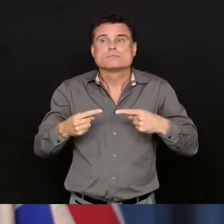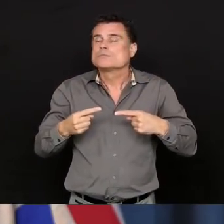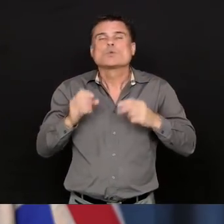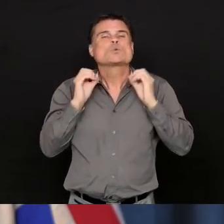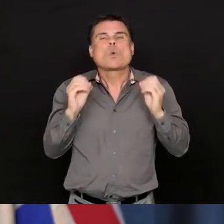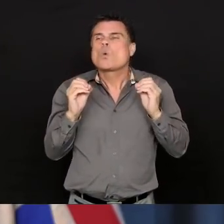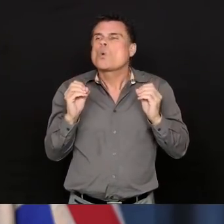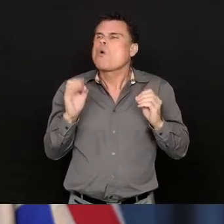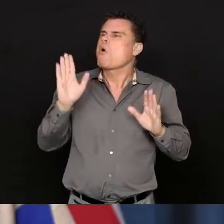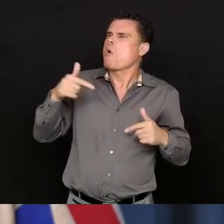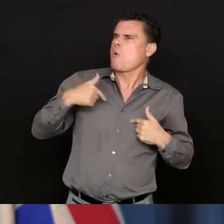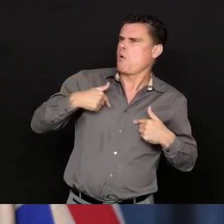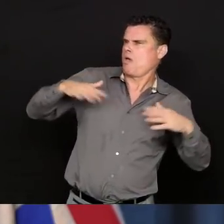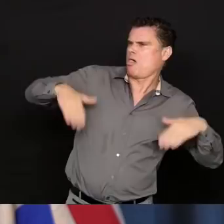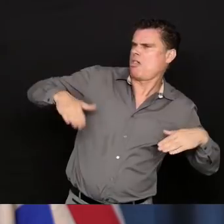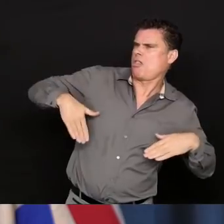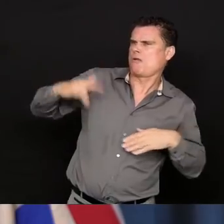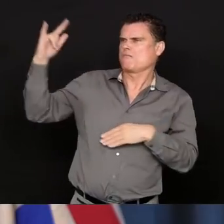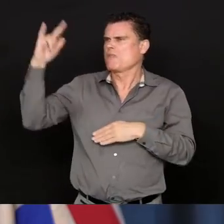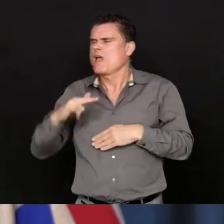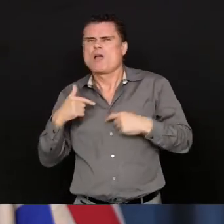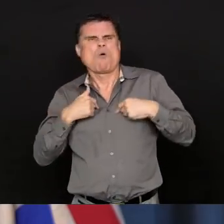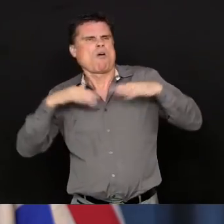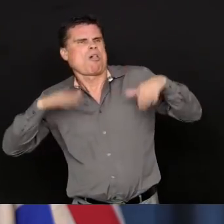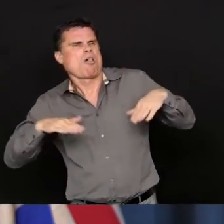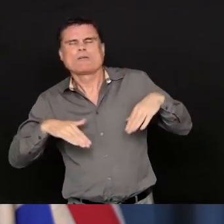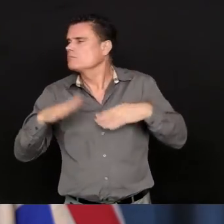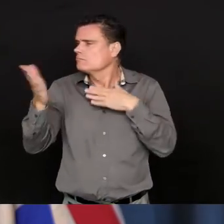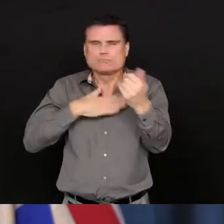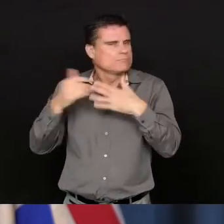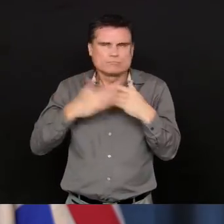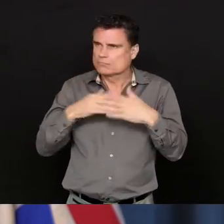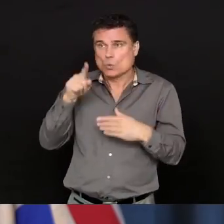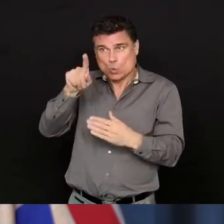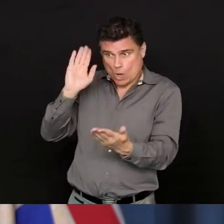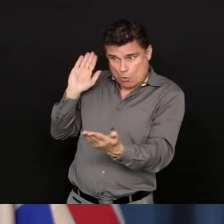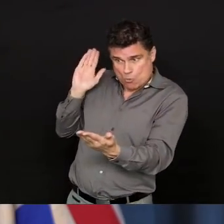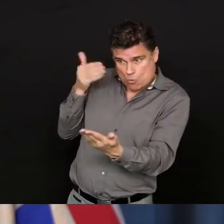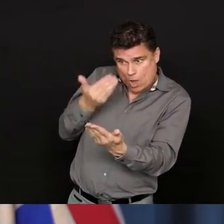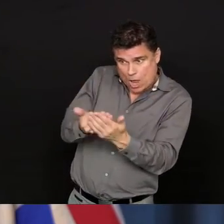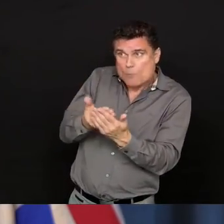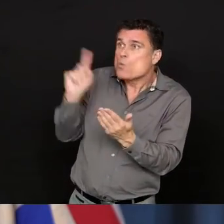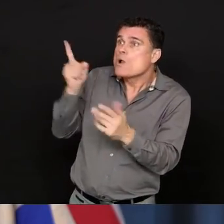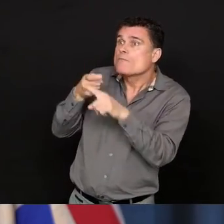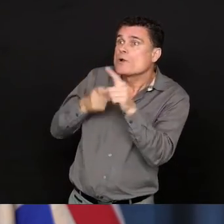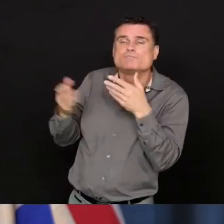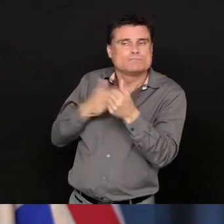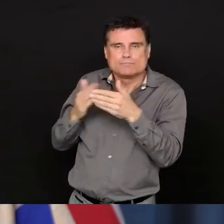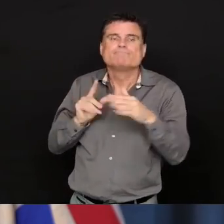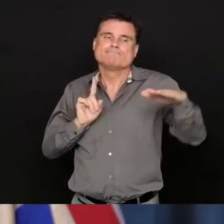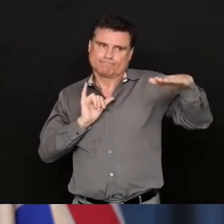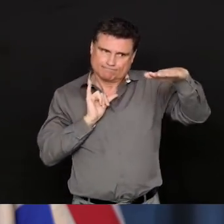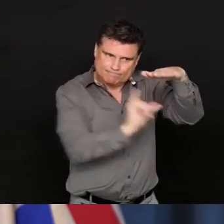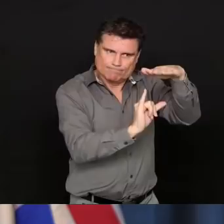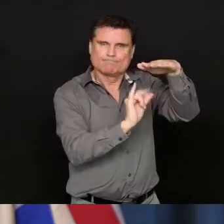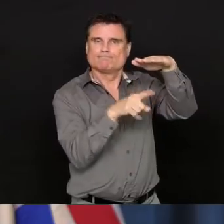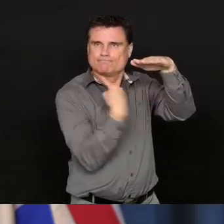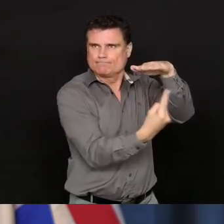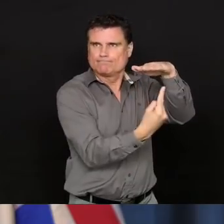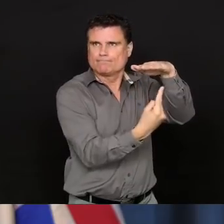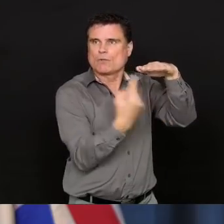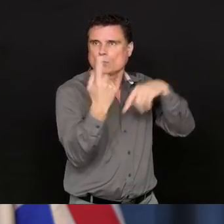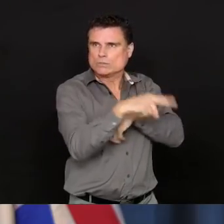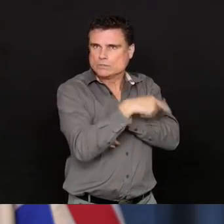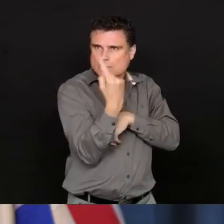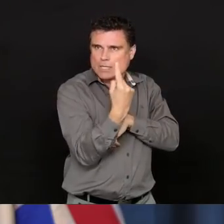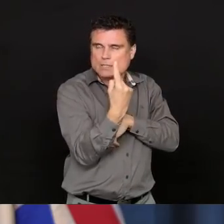in doing that. So if you have a loved one, a community member who's coming home, do what you need to do to support them. And